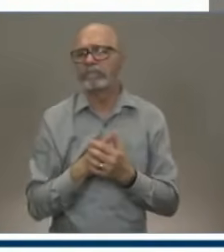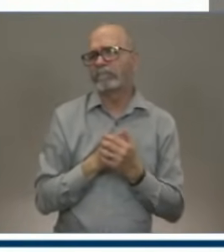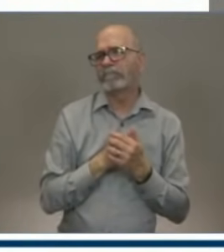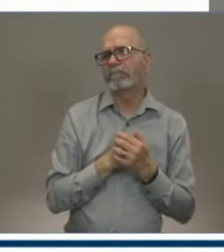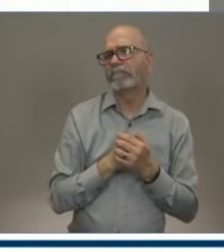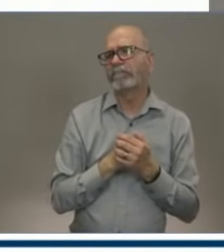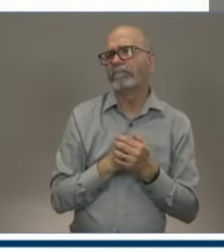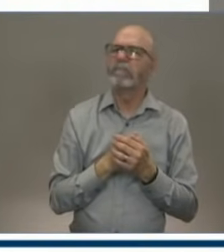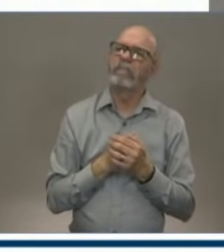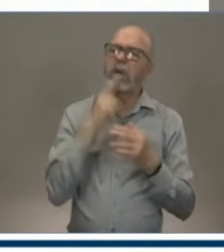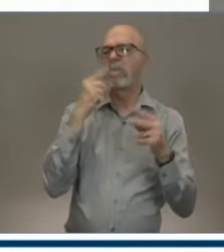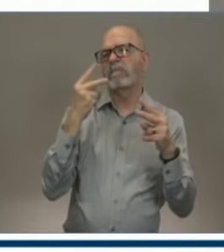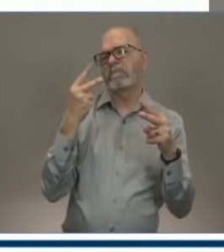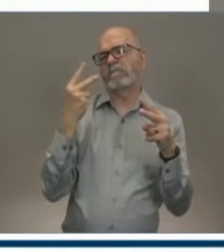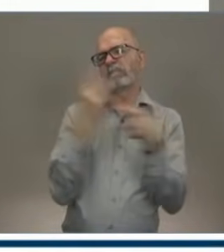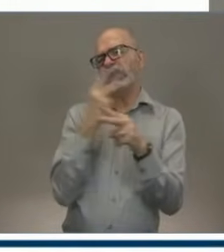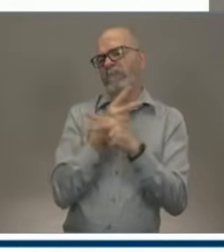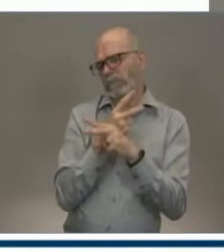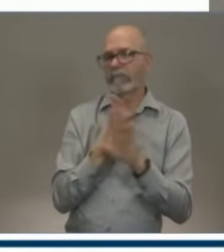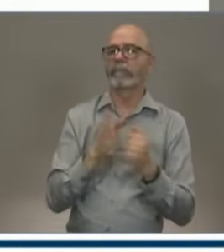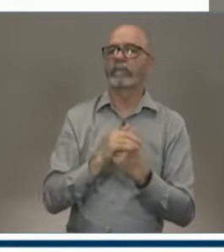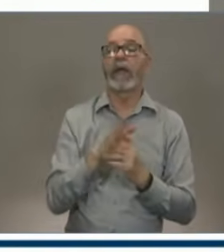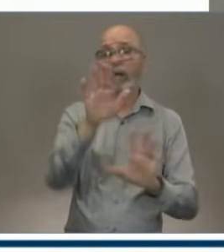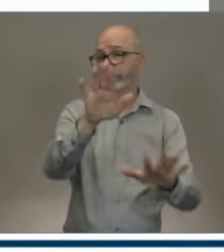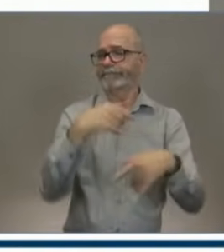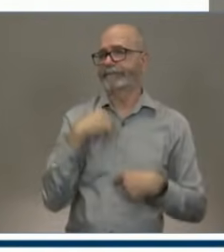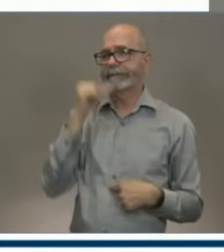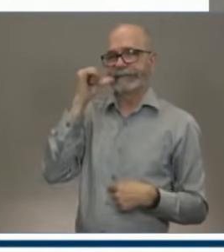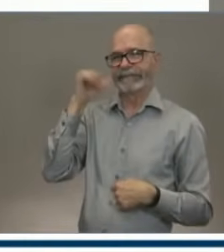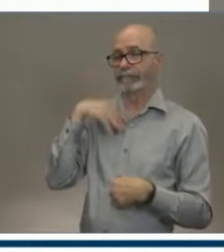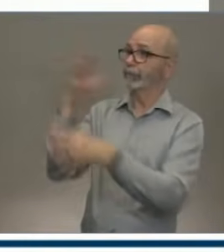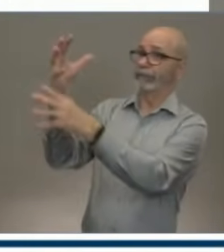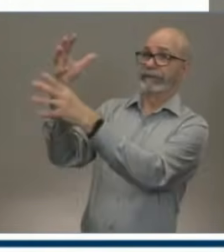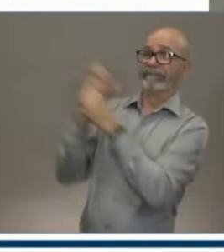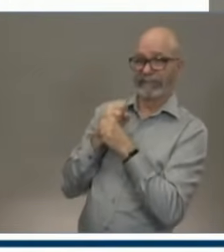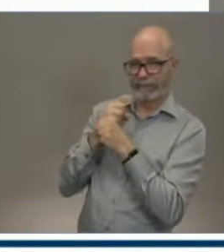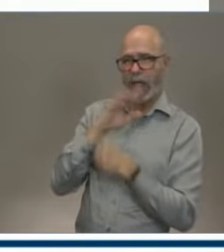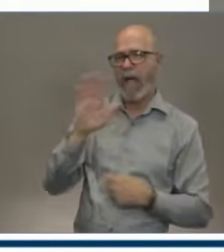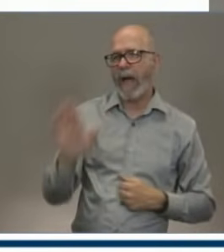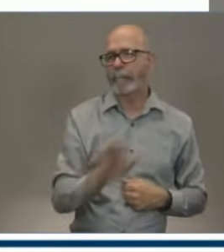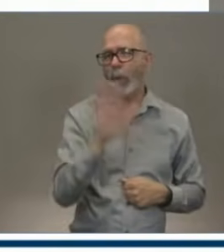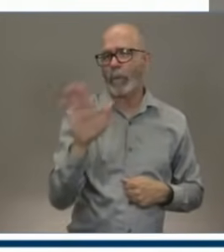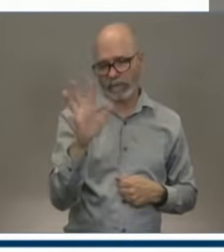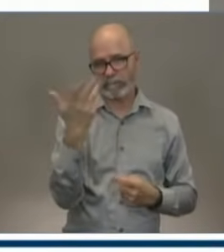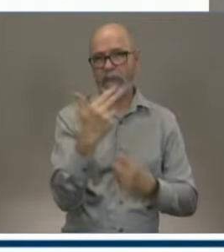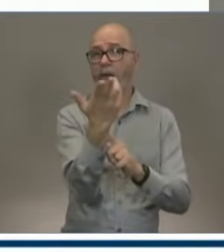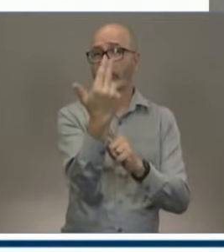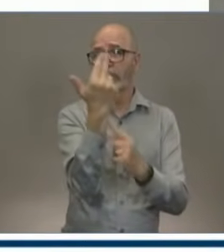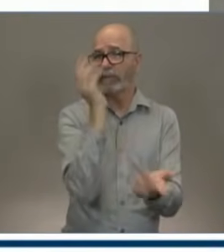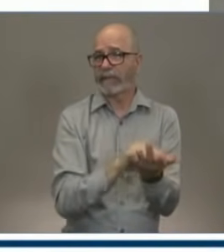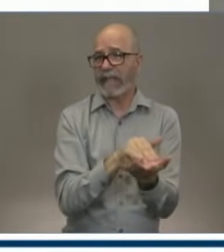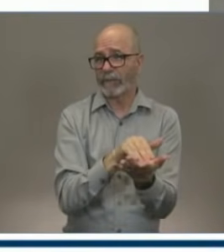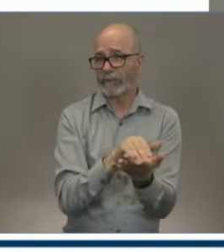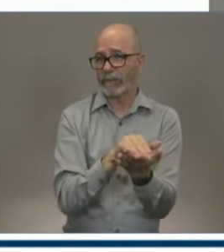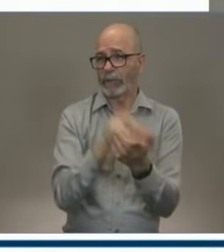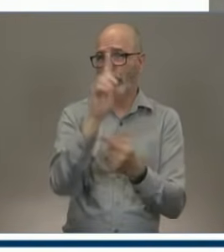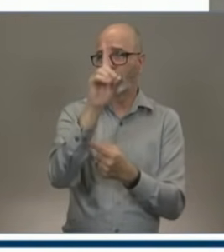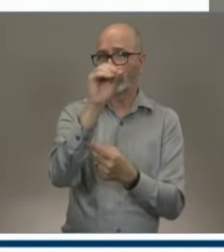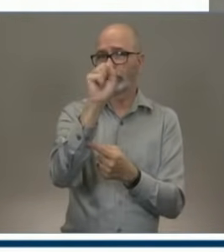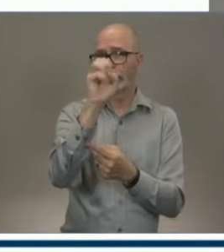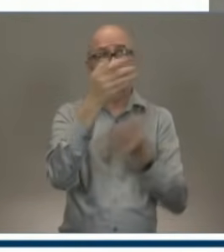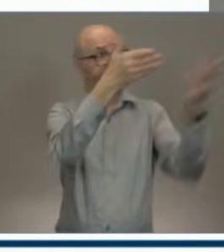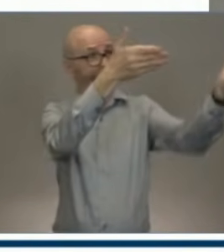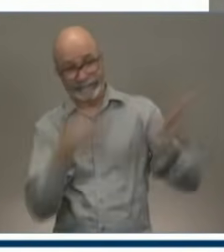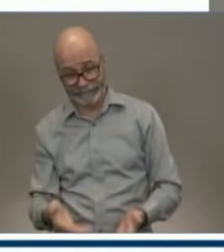till yesterday, we received slightly over 13,000 doses of vaccine. All of that has